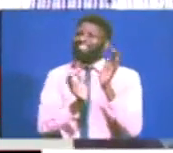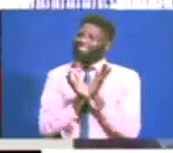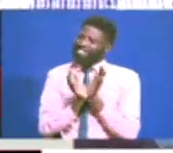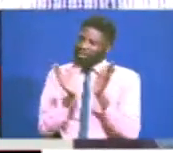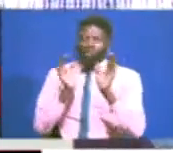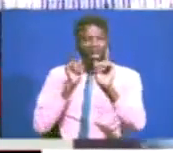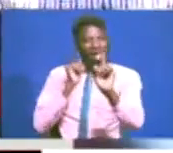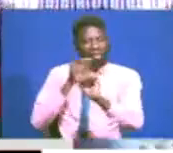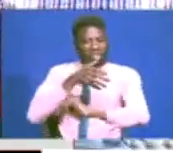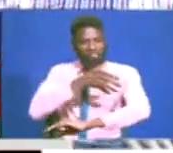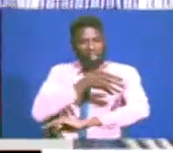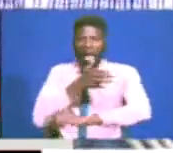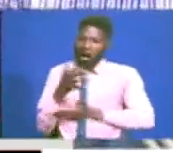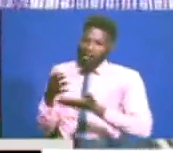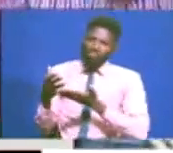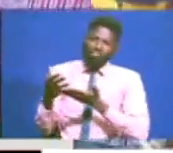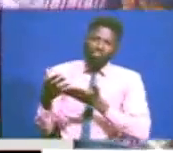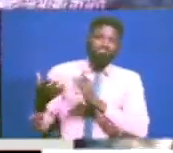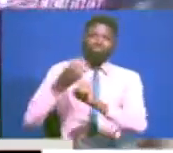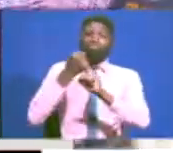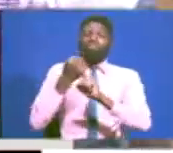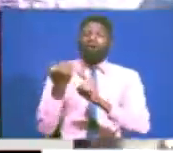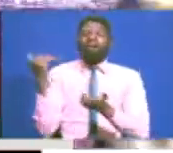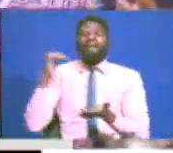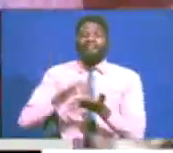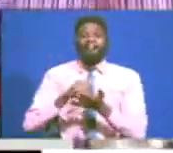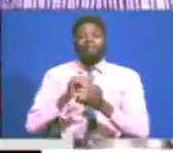back and restore sanity.